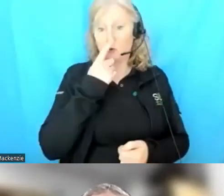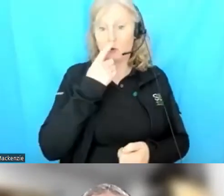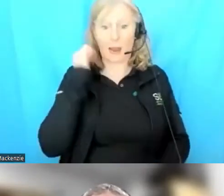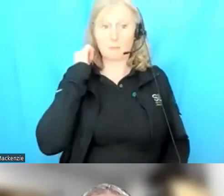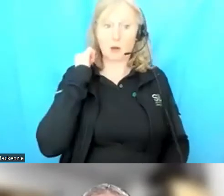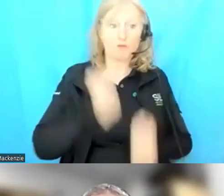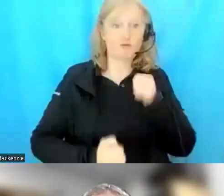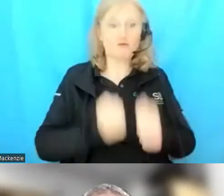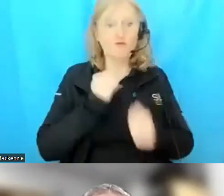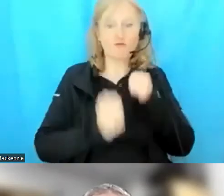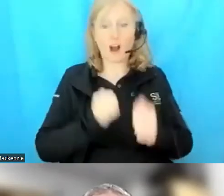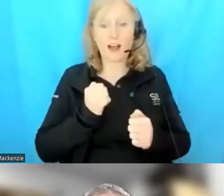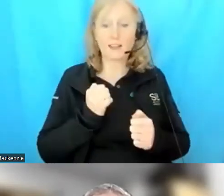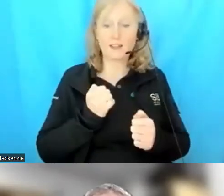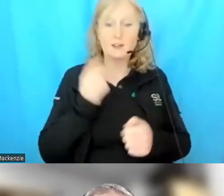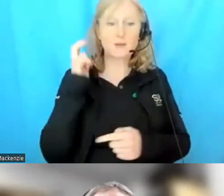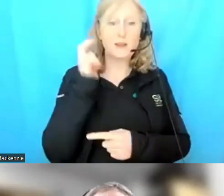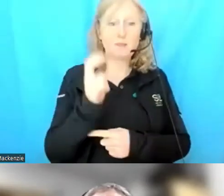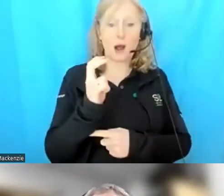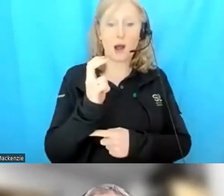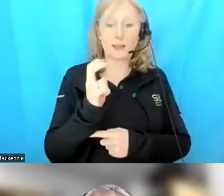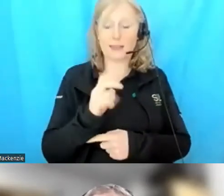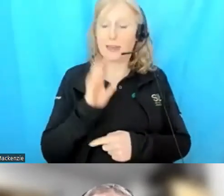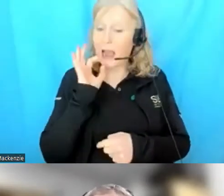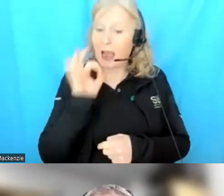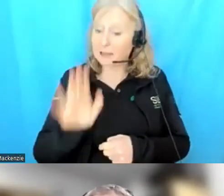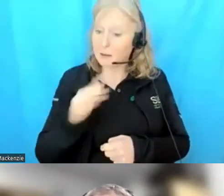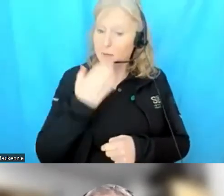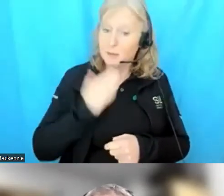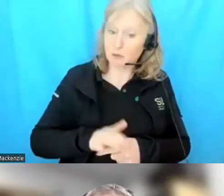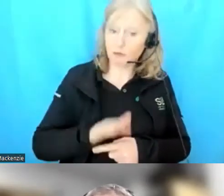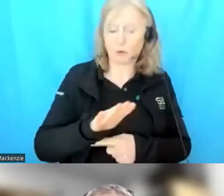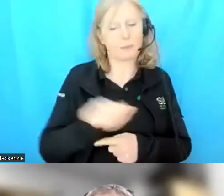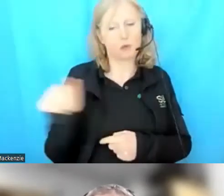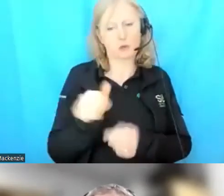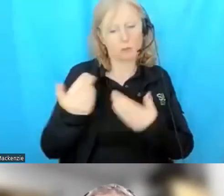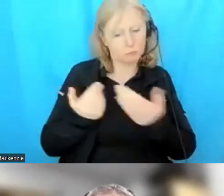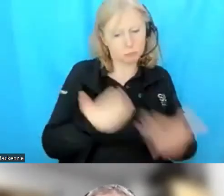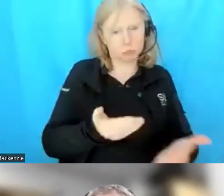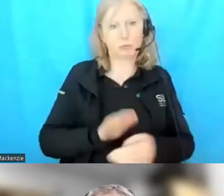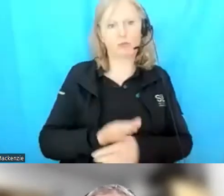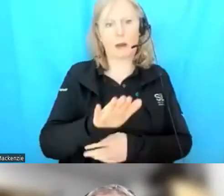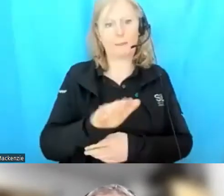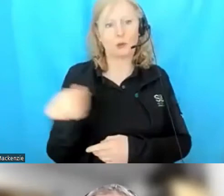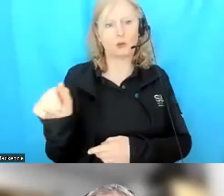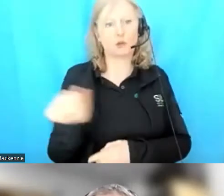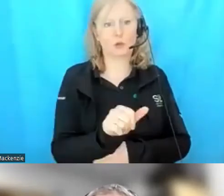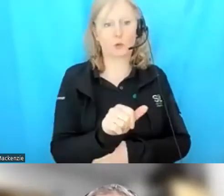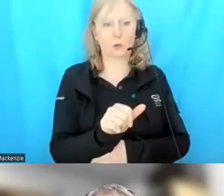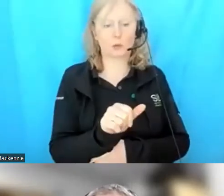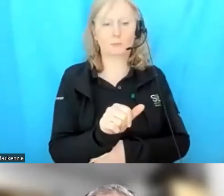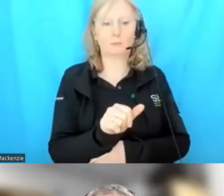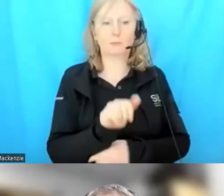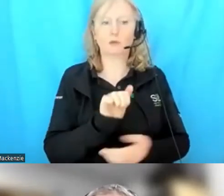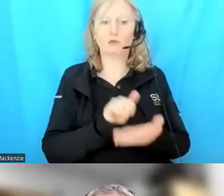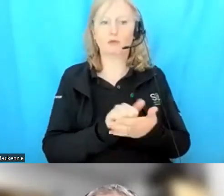to be deployed, and it should still be put down for you. There's no question. That's it in a nutshell.